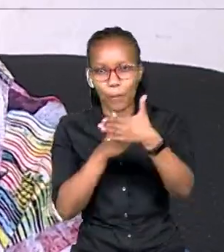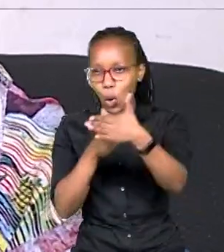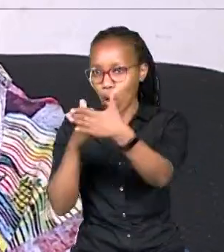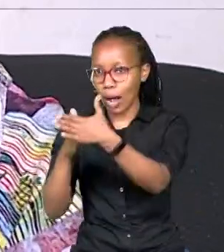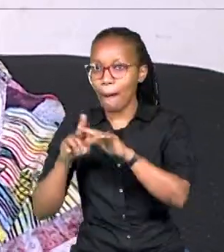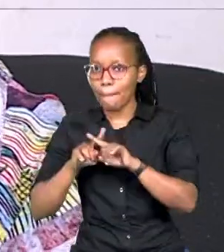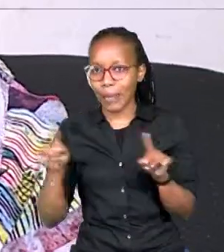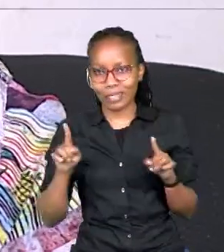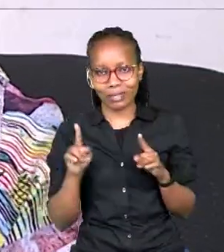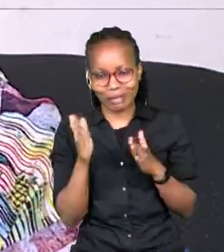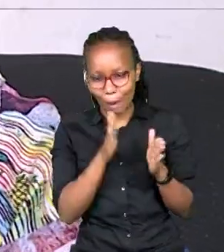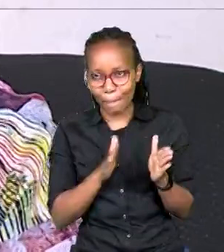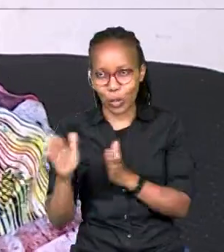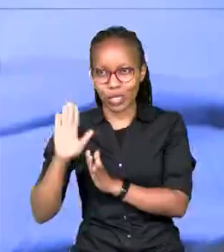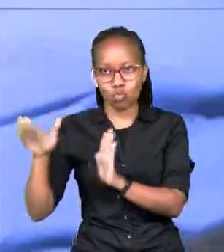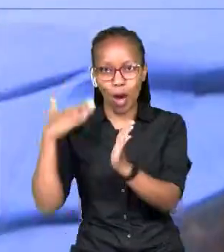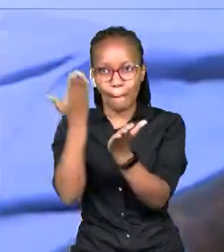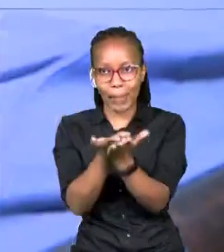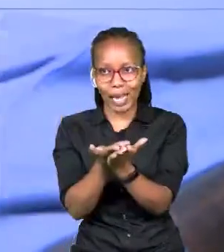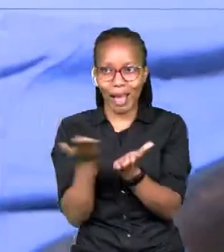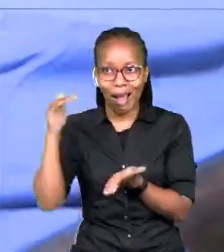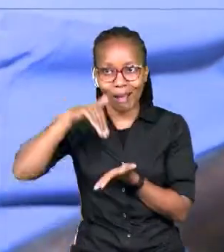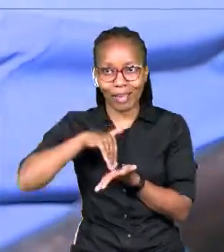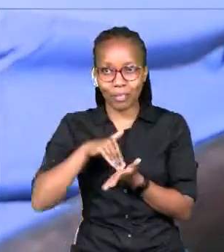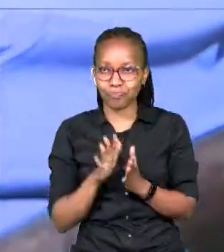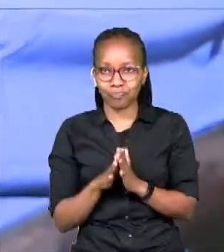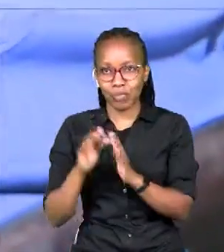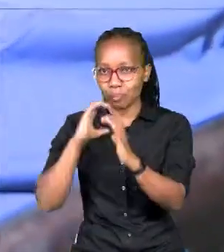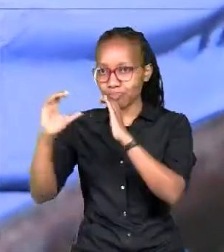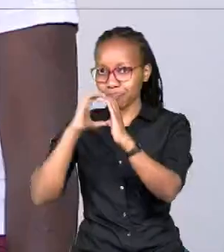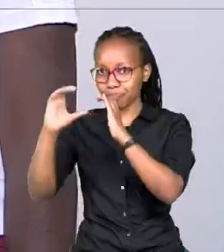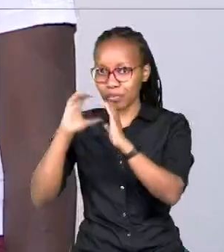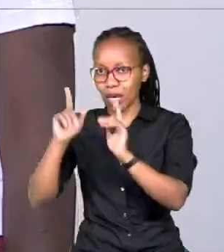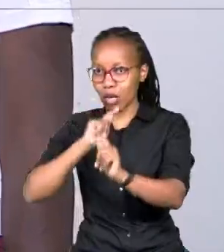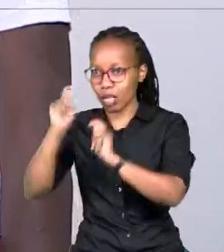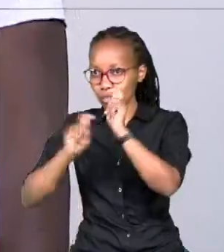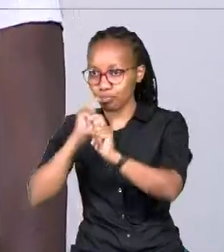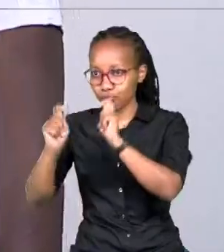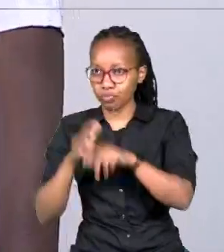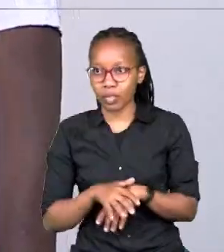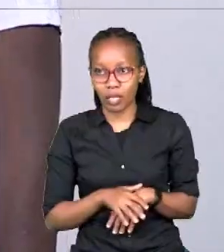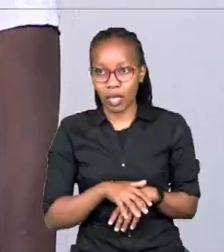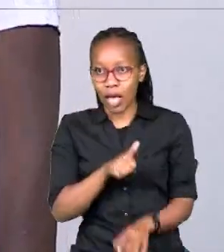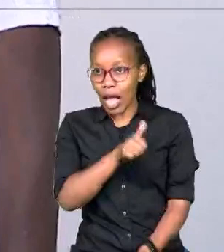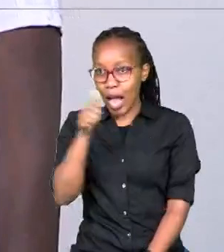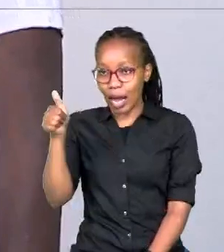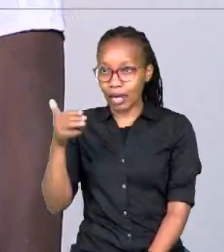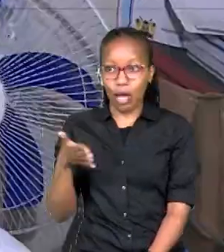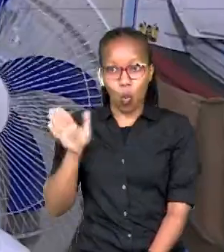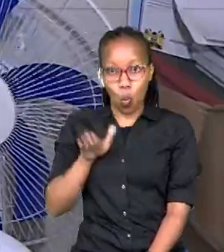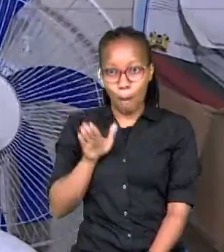are in the process of appealing. And as we were continuing with our interview, another victim of torture while at work last